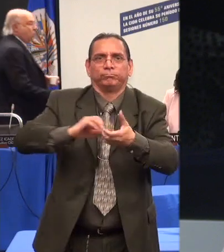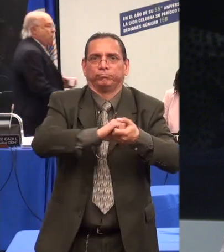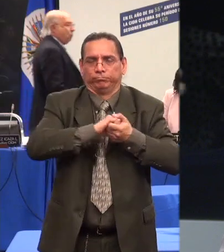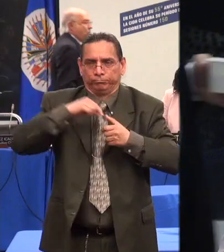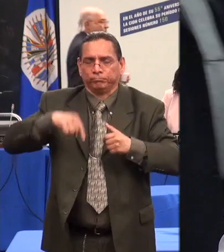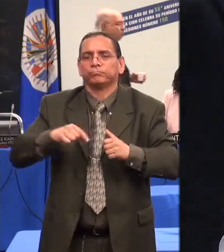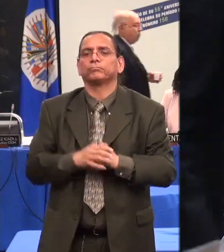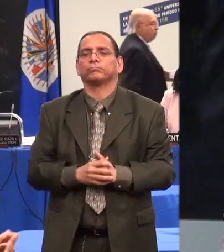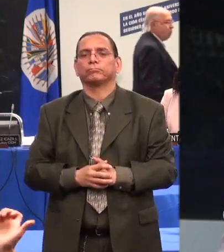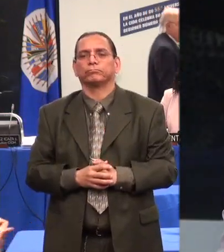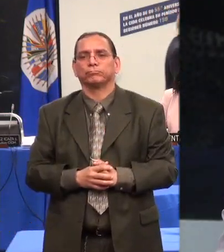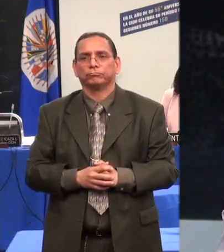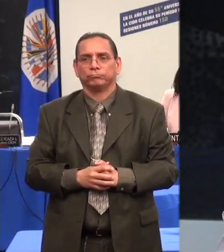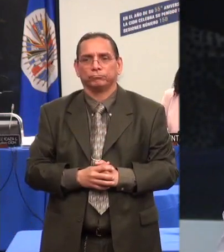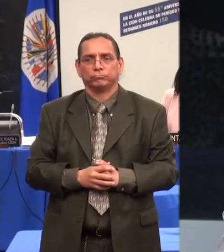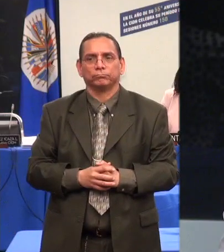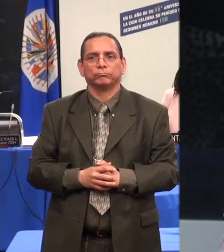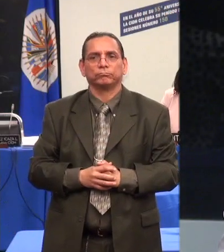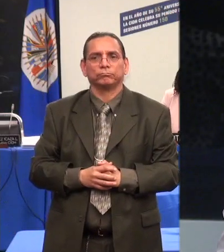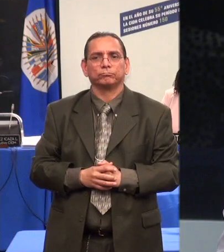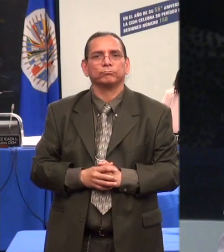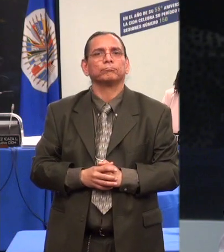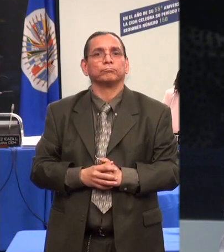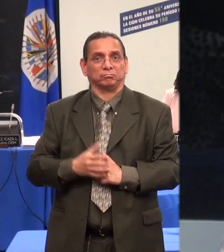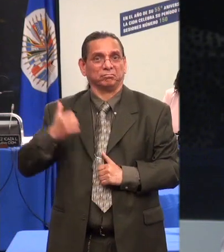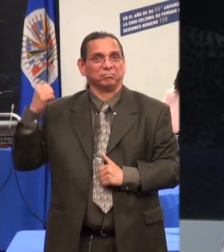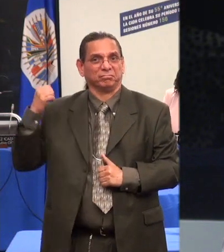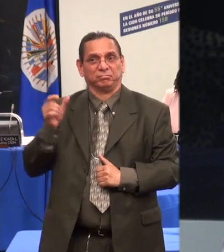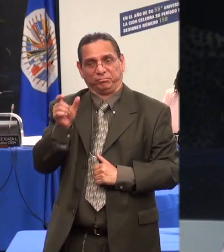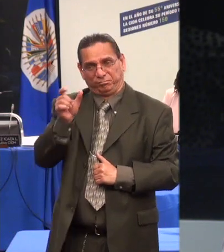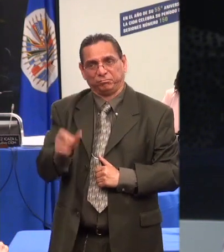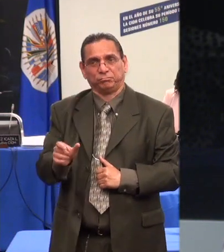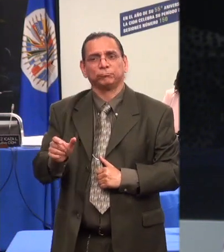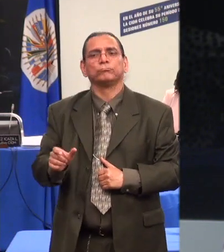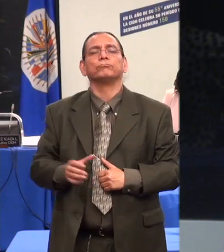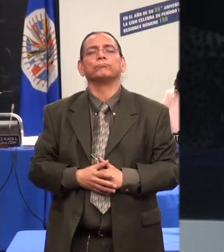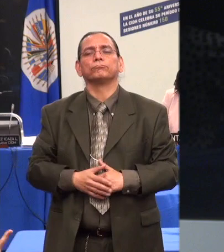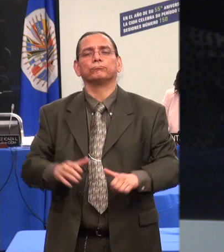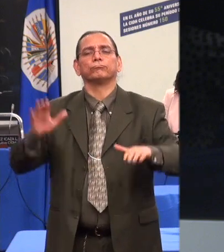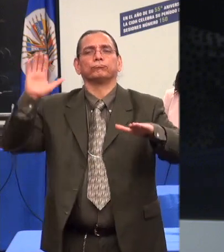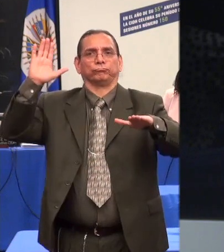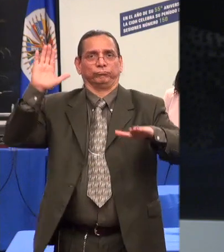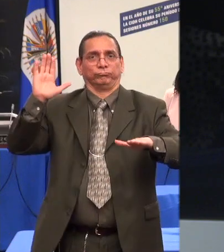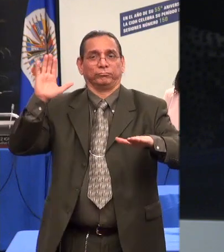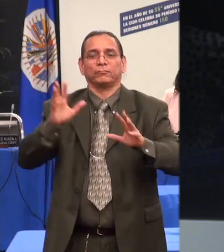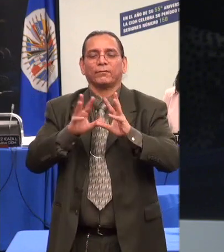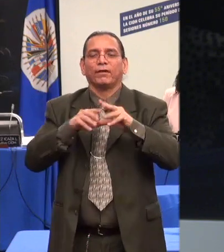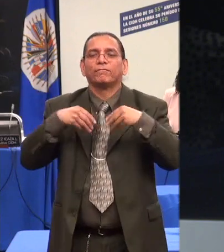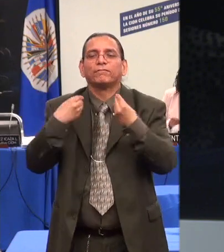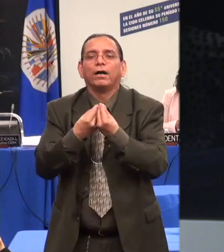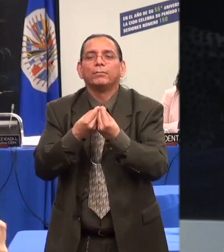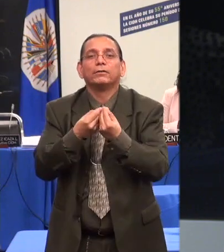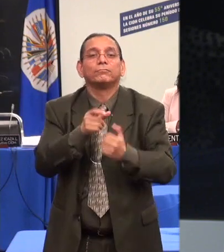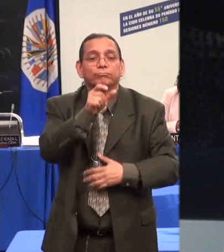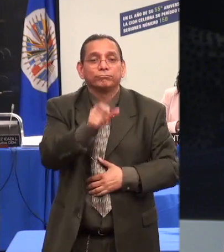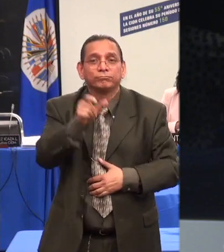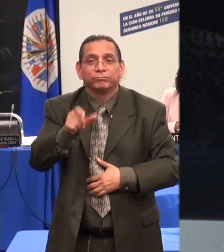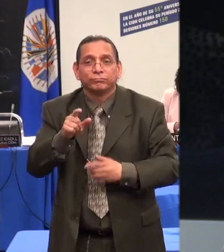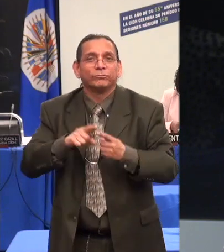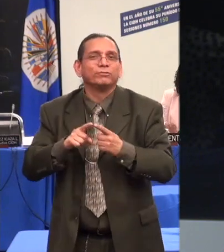and her delegation, and also the Association of Families of Persons with Down Syndrome as well.